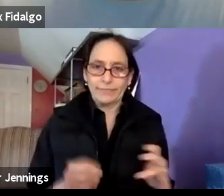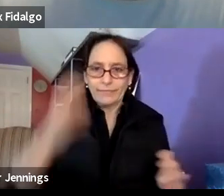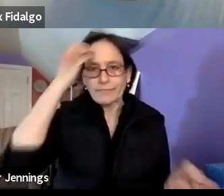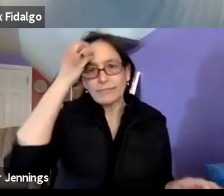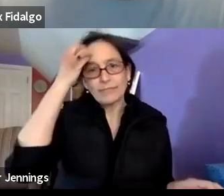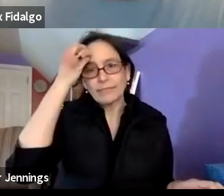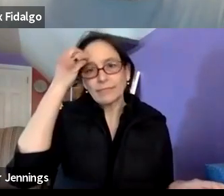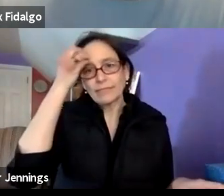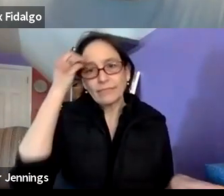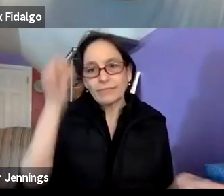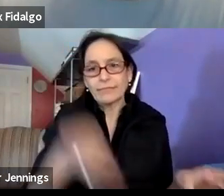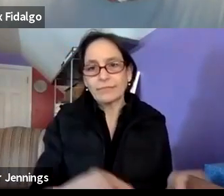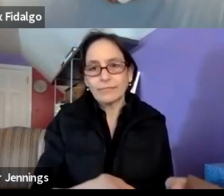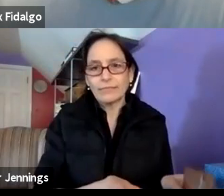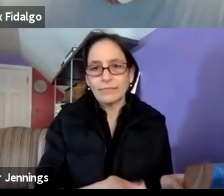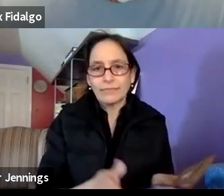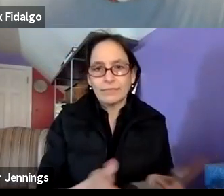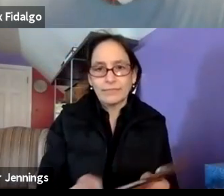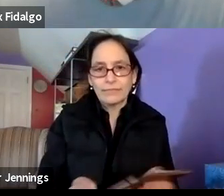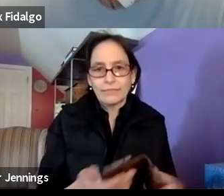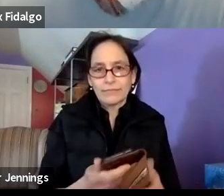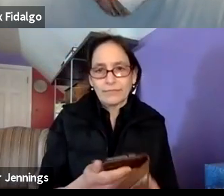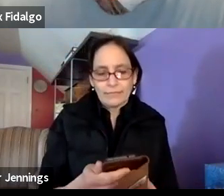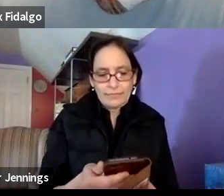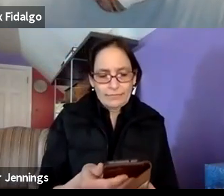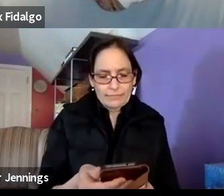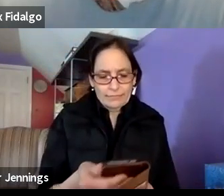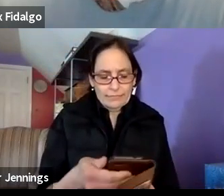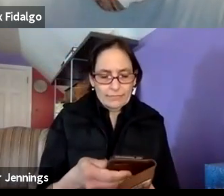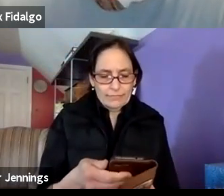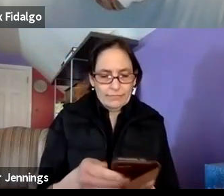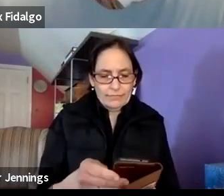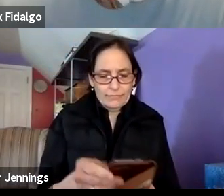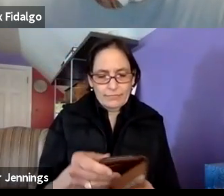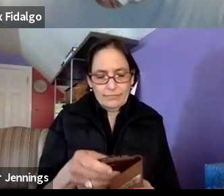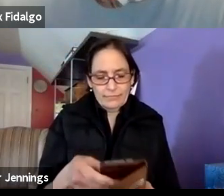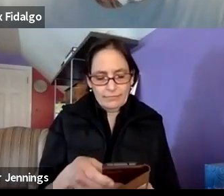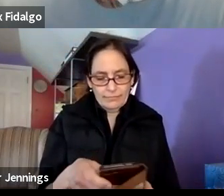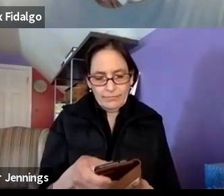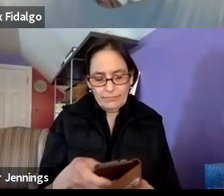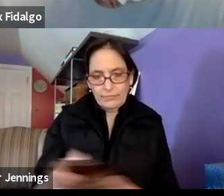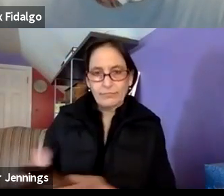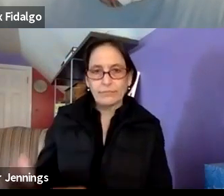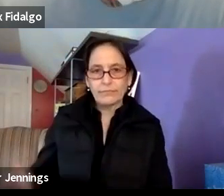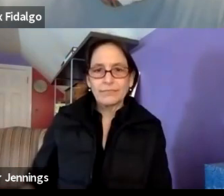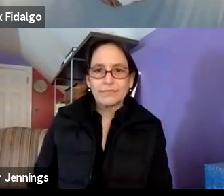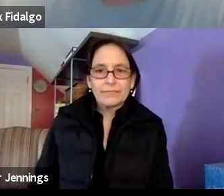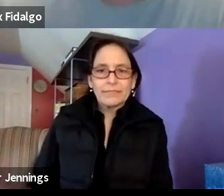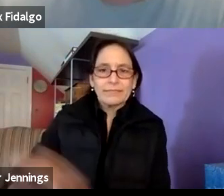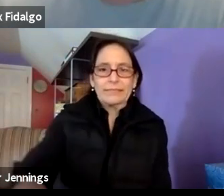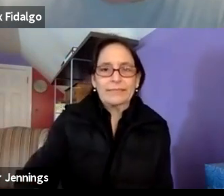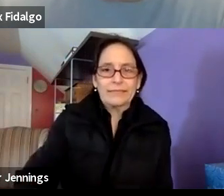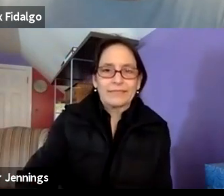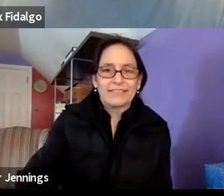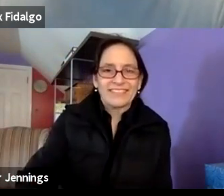Marion? See, Marion has a background. Do you have a green screen behind you, Marion? No, that's my blue drapes